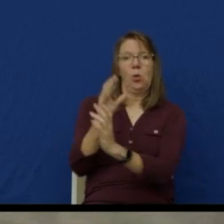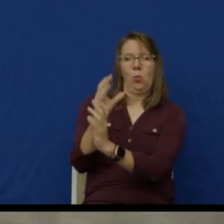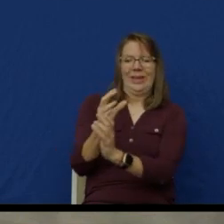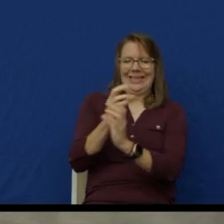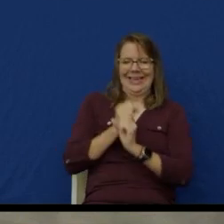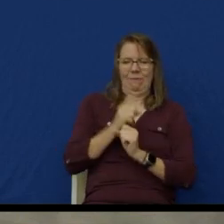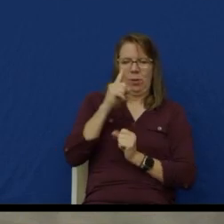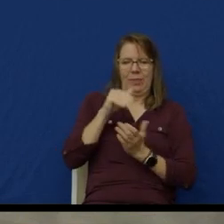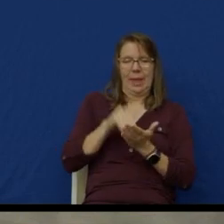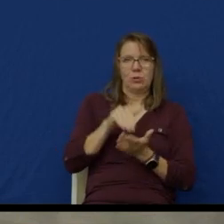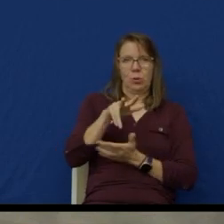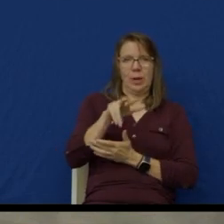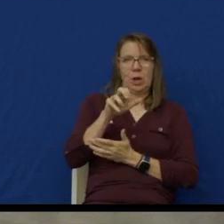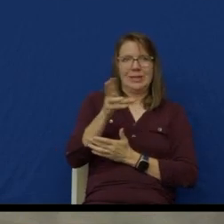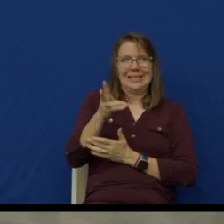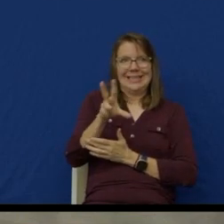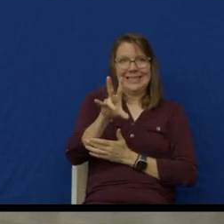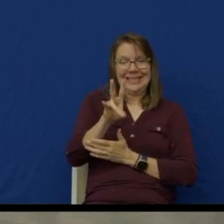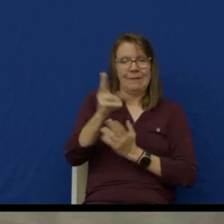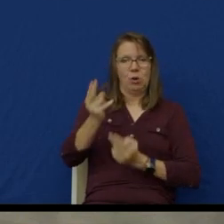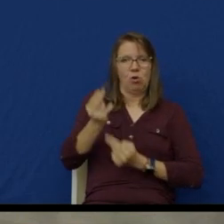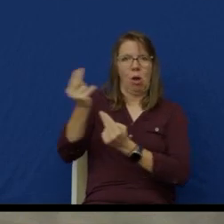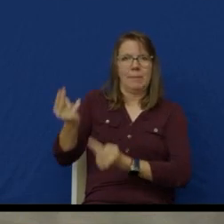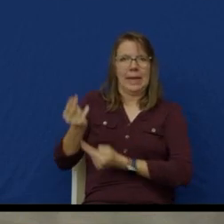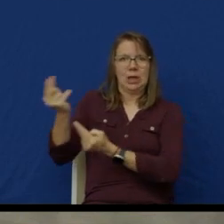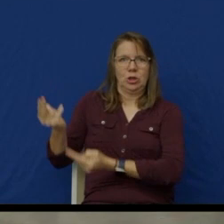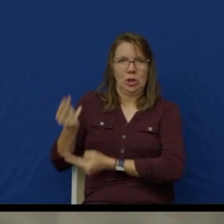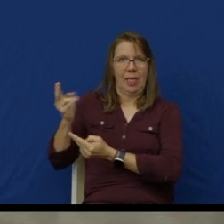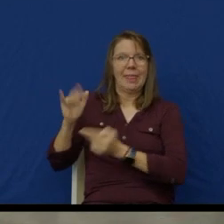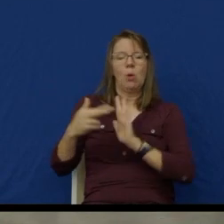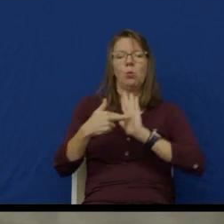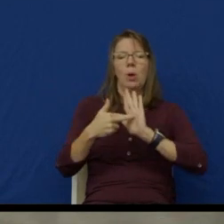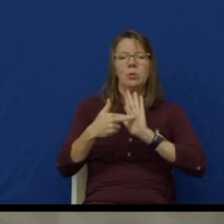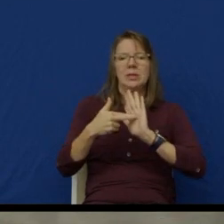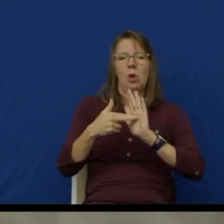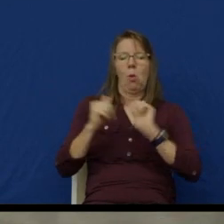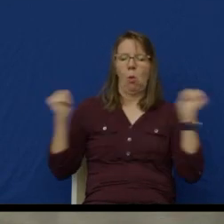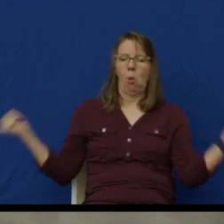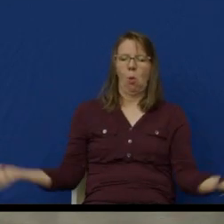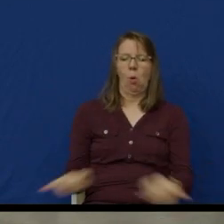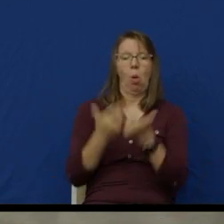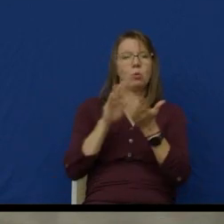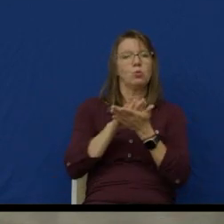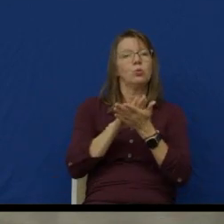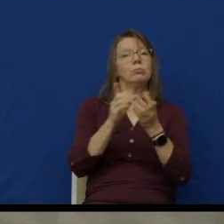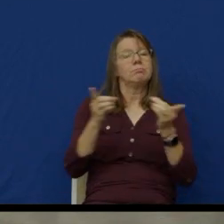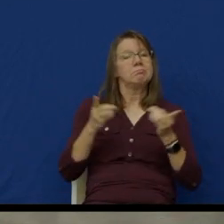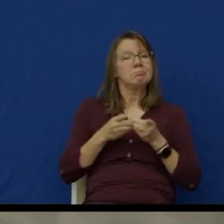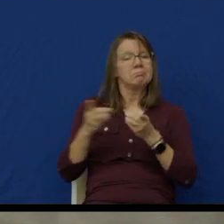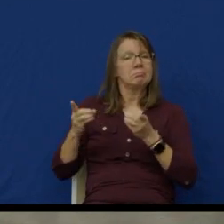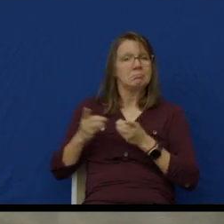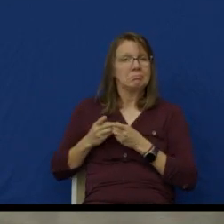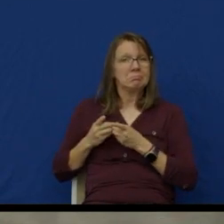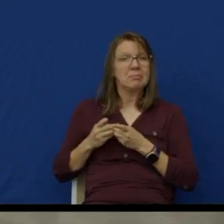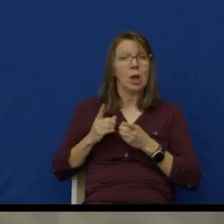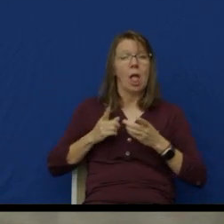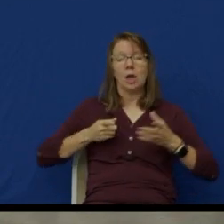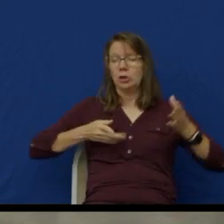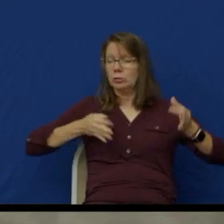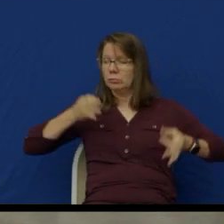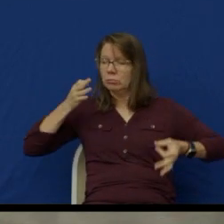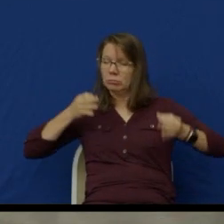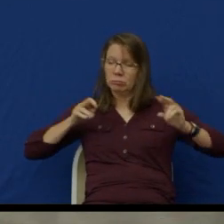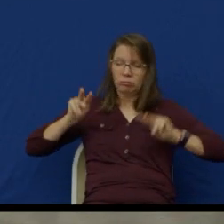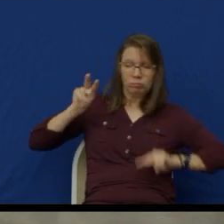1,367 teacher nominations representing all 171 school districts. The judging was conducted by a blue